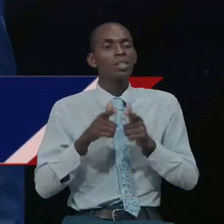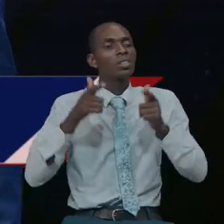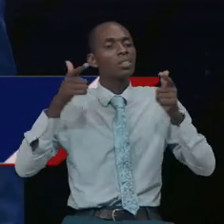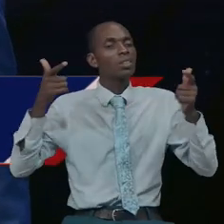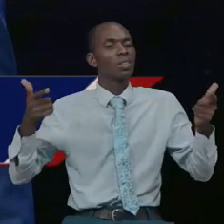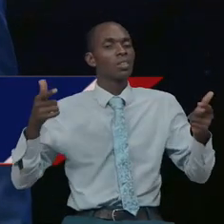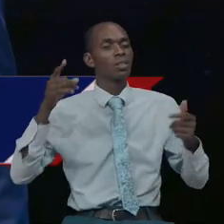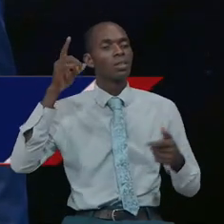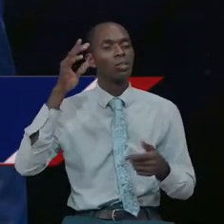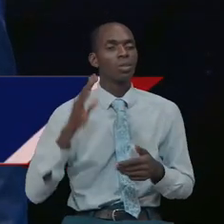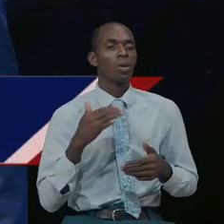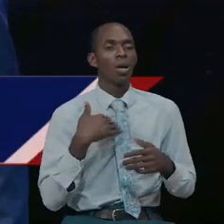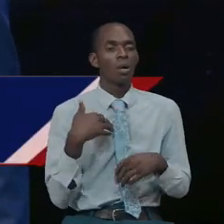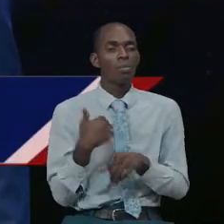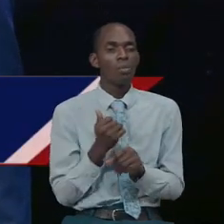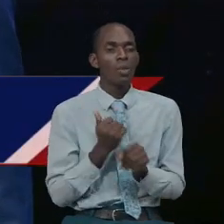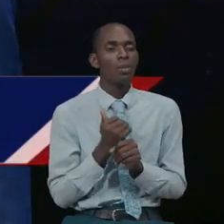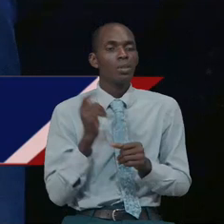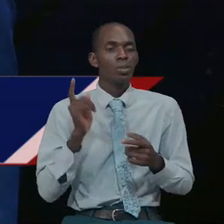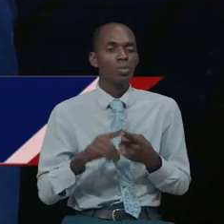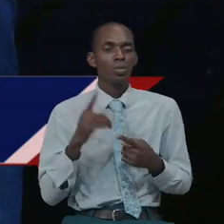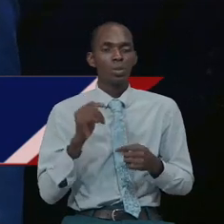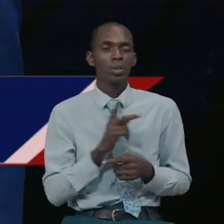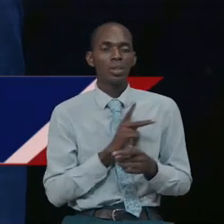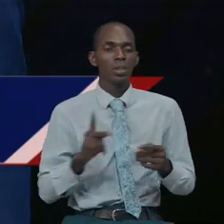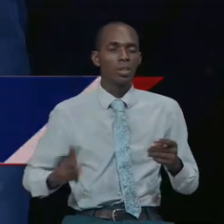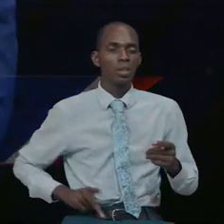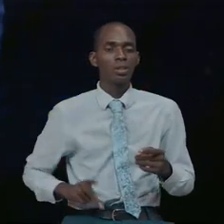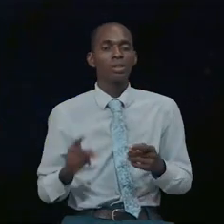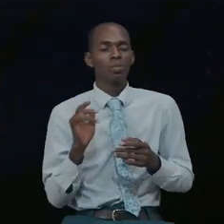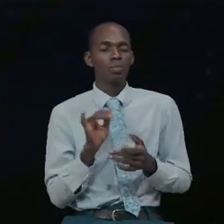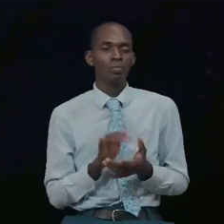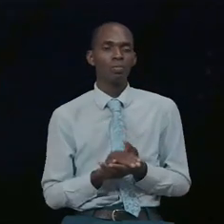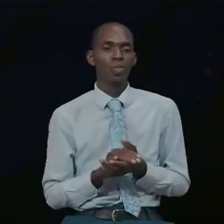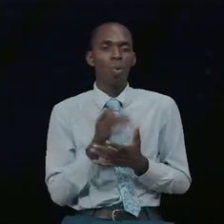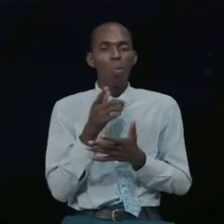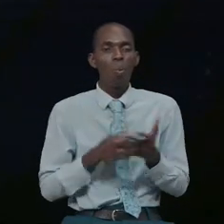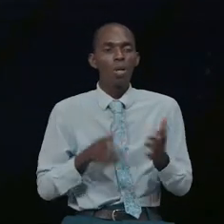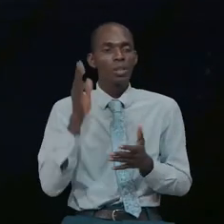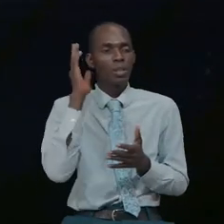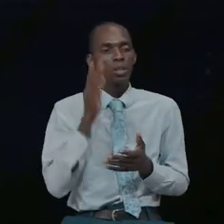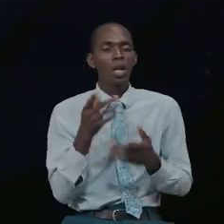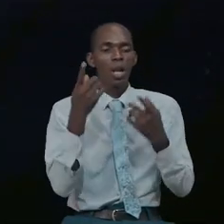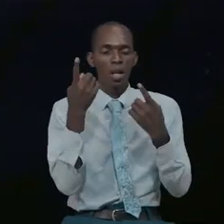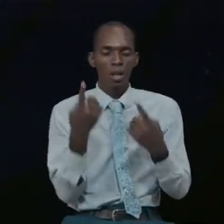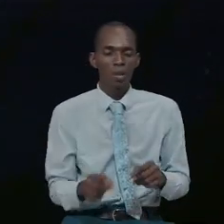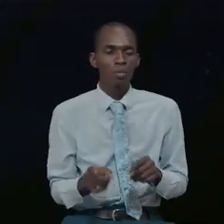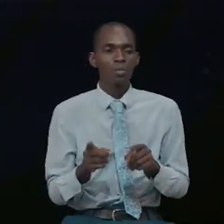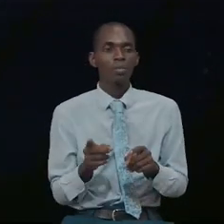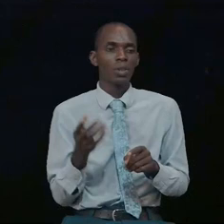God has made known to the king, to Nebuchadnezzar, what shall come to